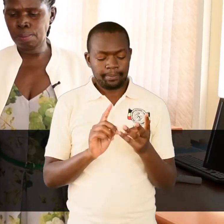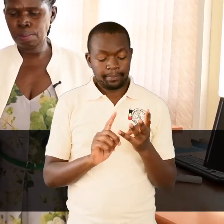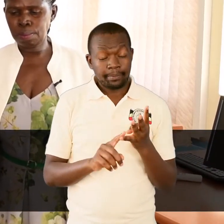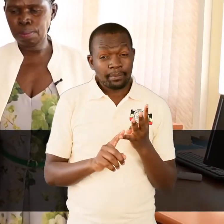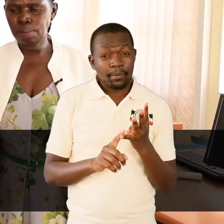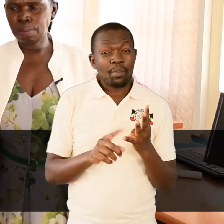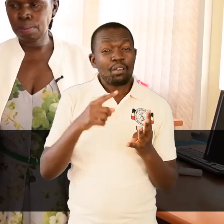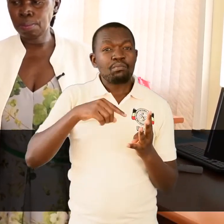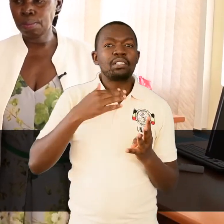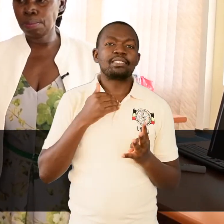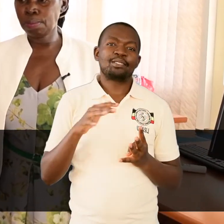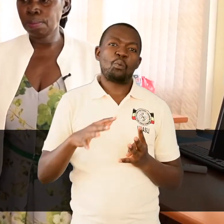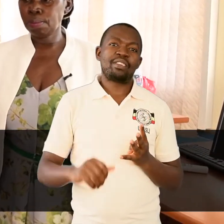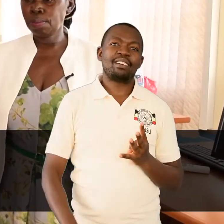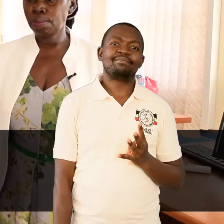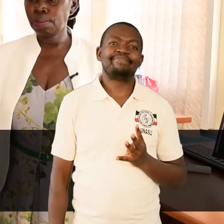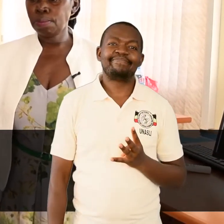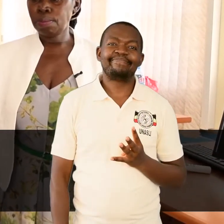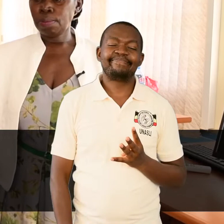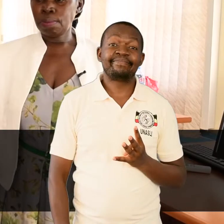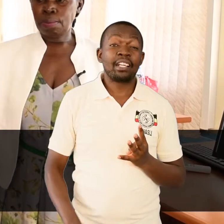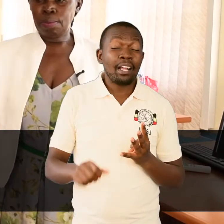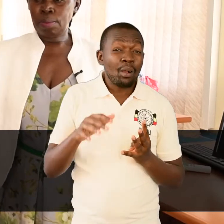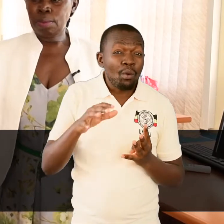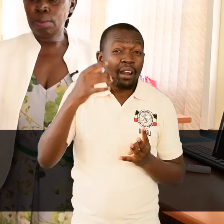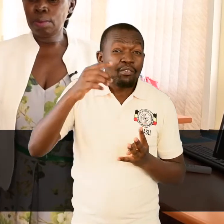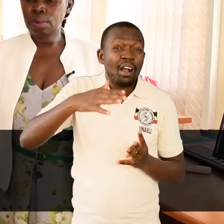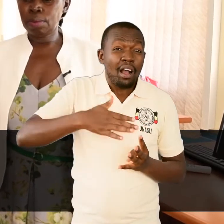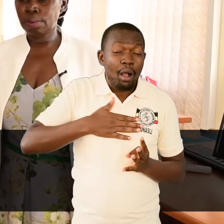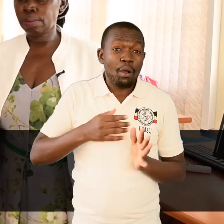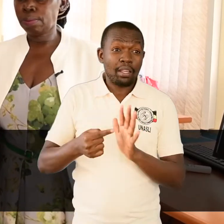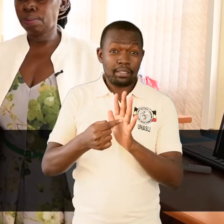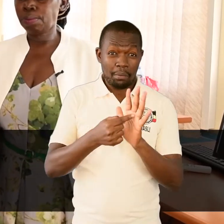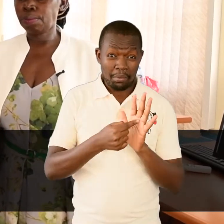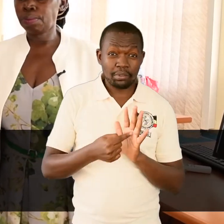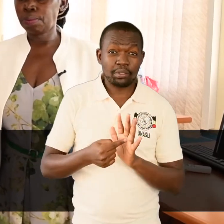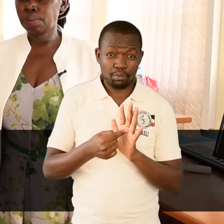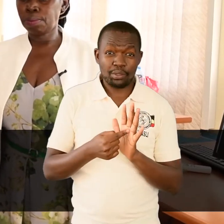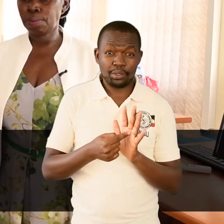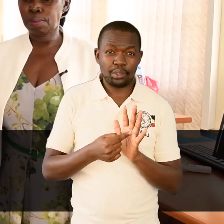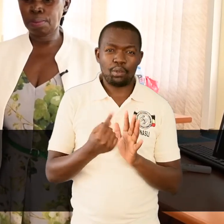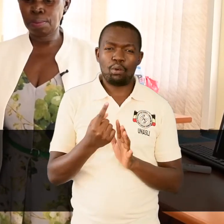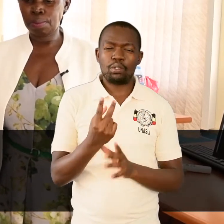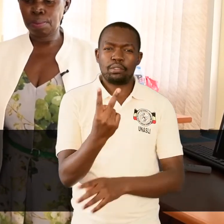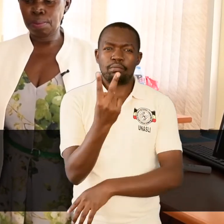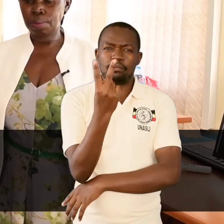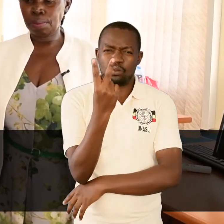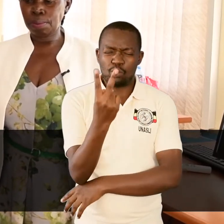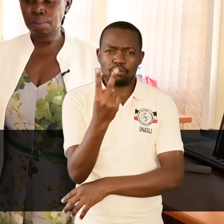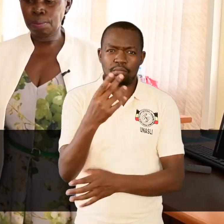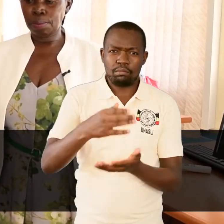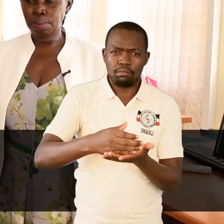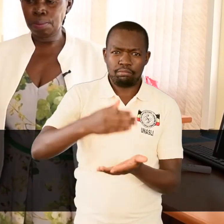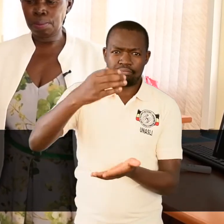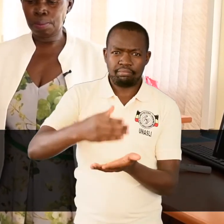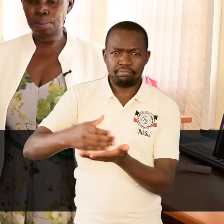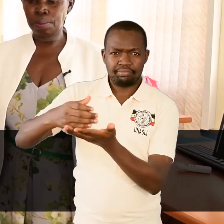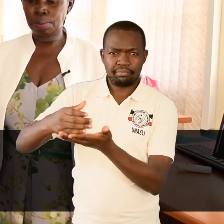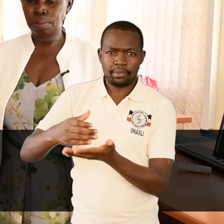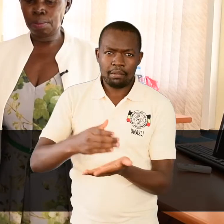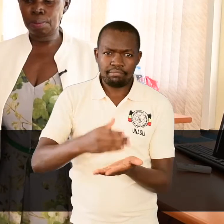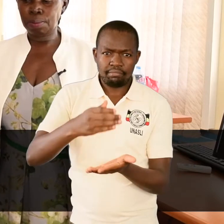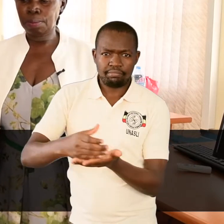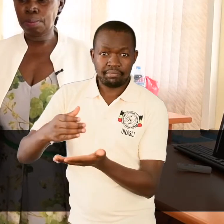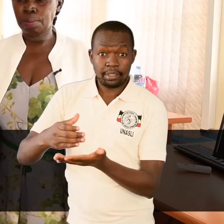need water. And for our demonstration, only 2 cups of water or a liter